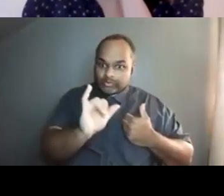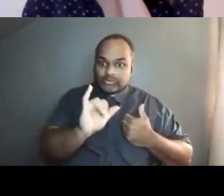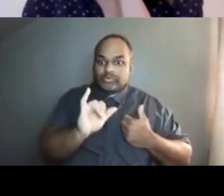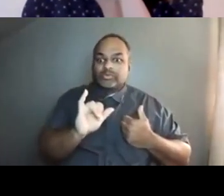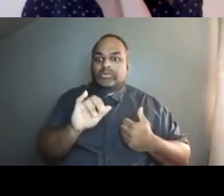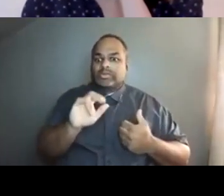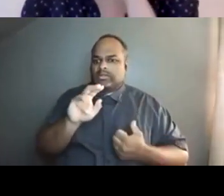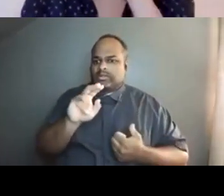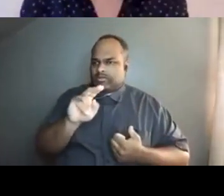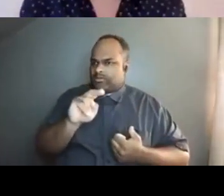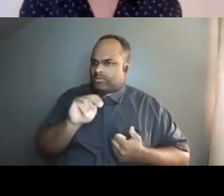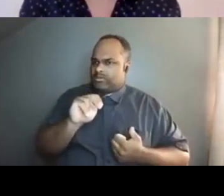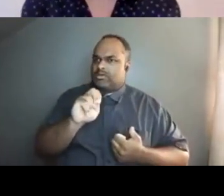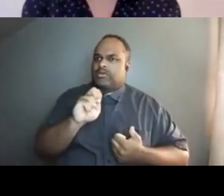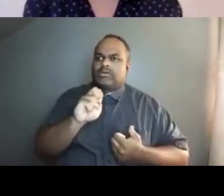person.